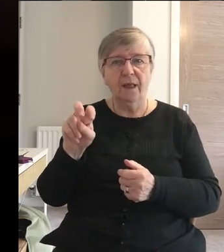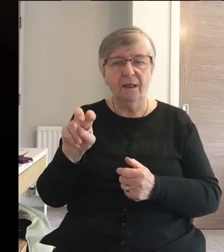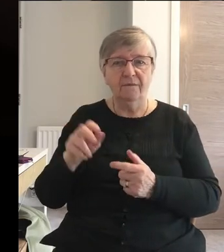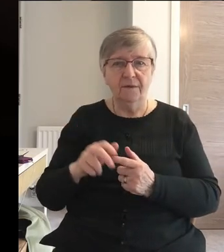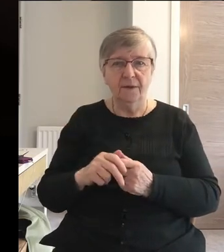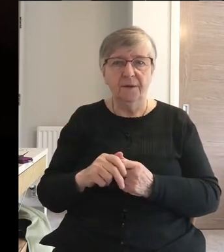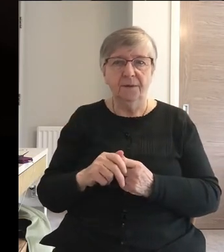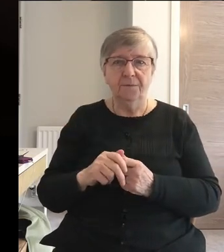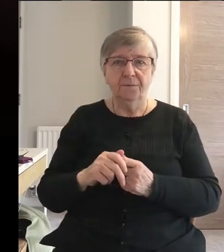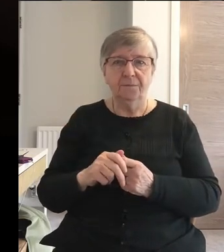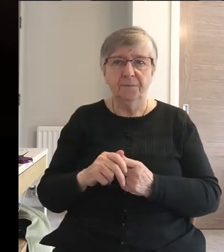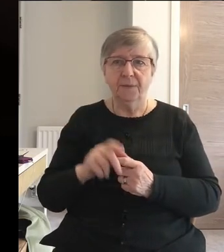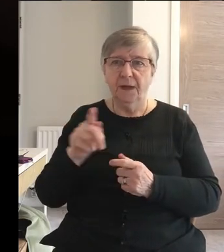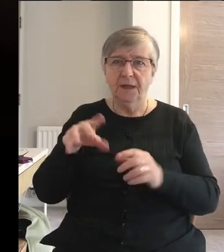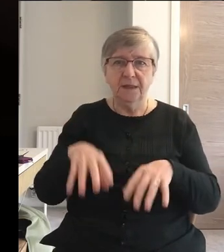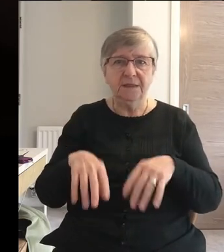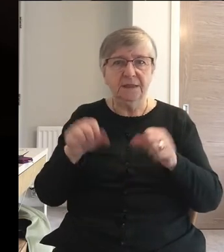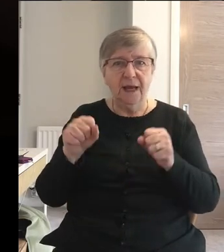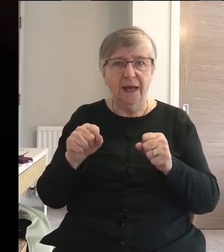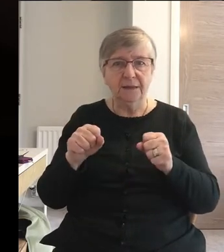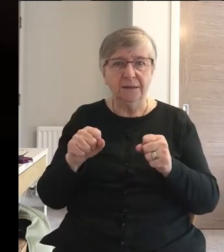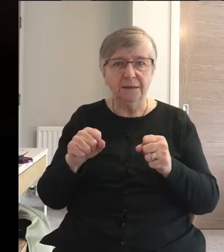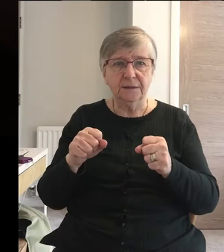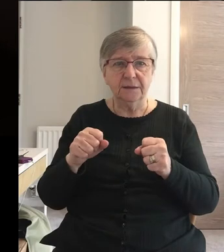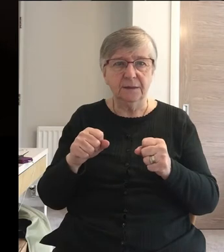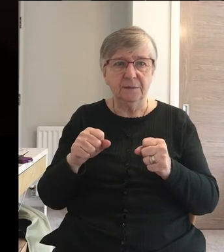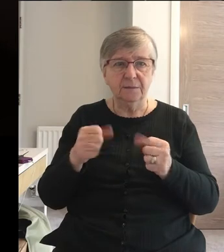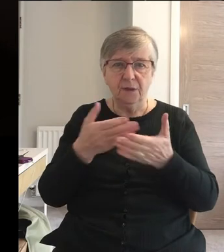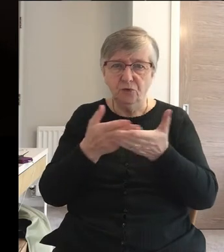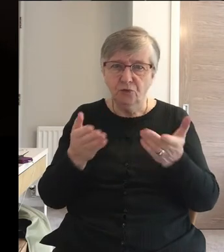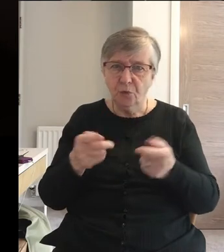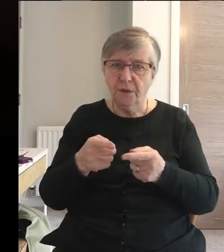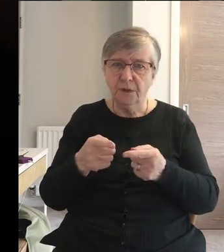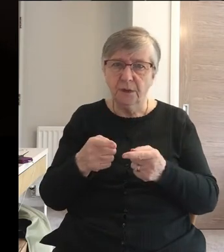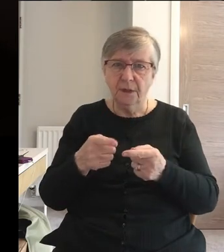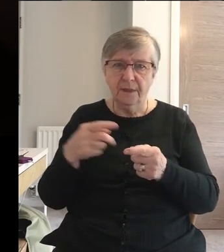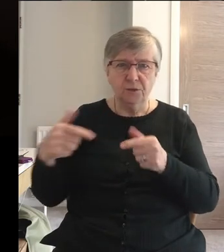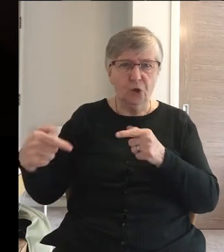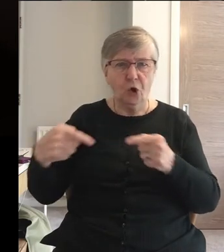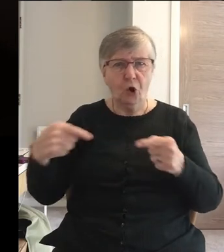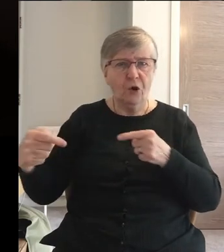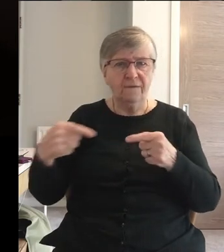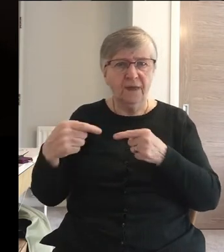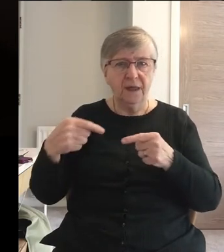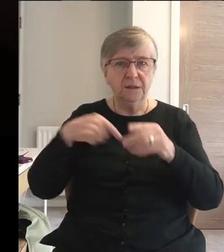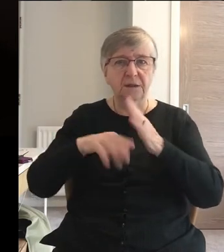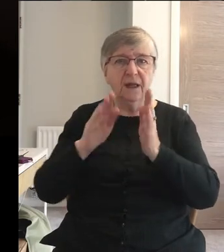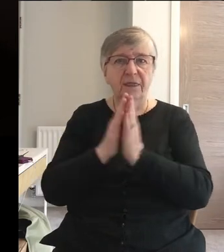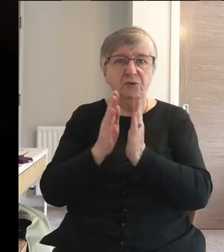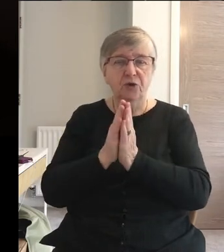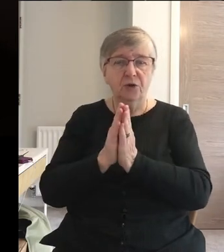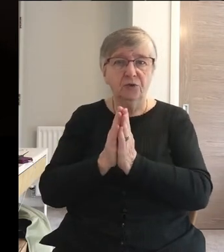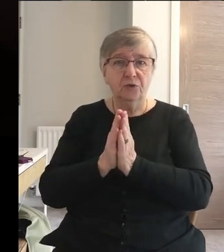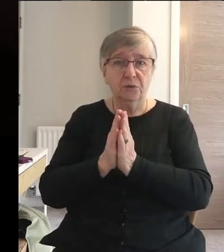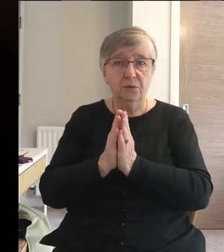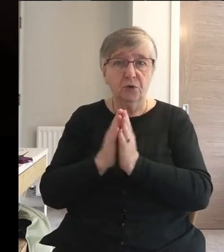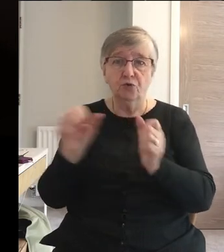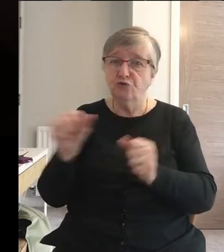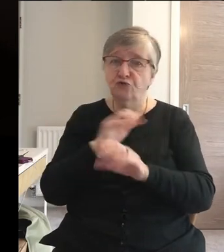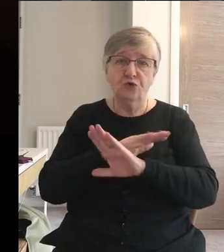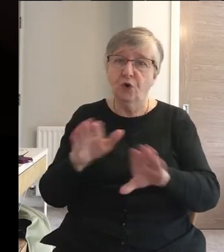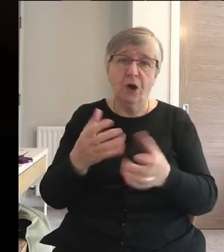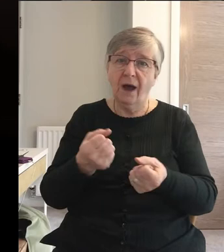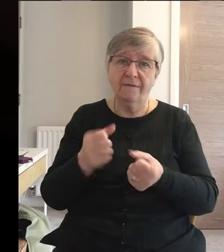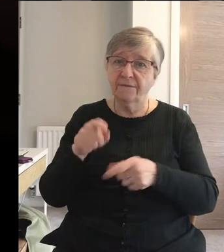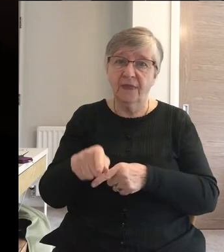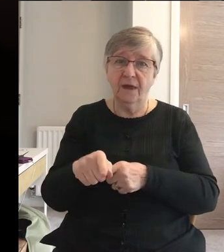4. And he begins that, but with the observation that there's conflicts going on in the church. Now, there shouldn't